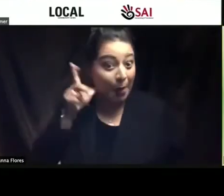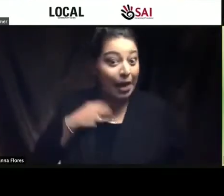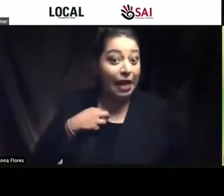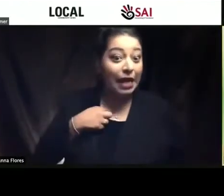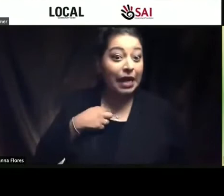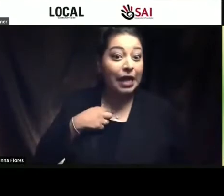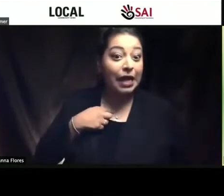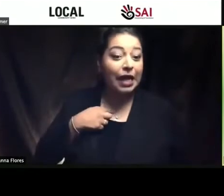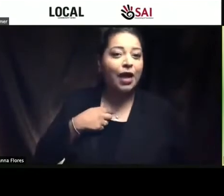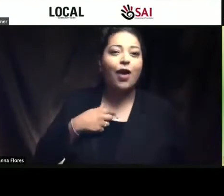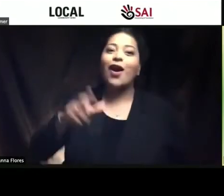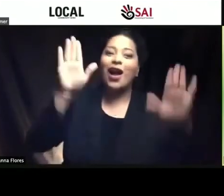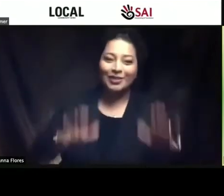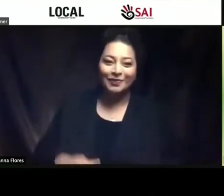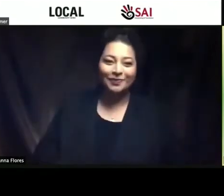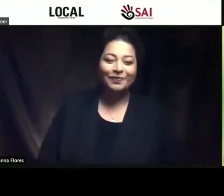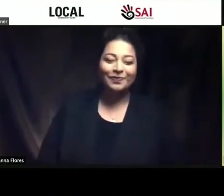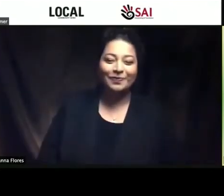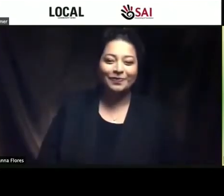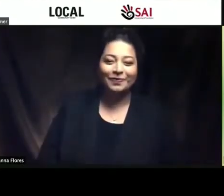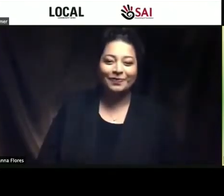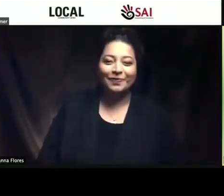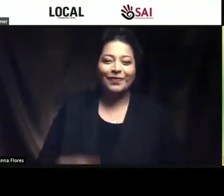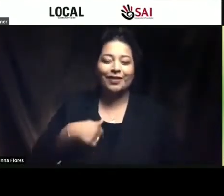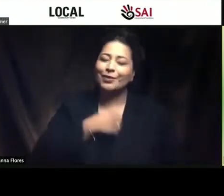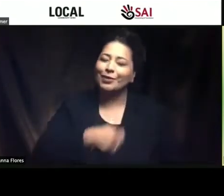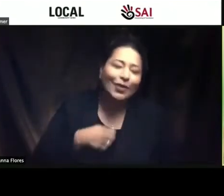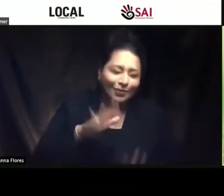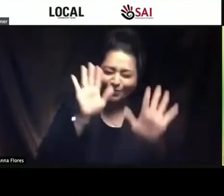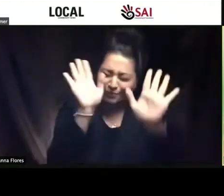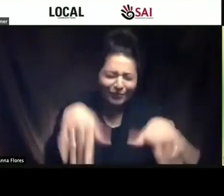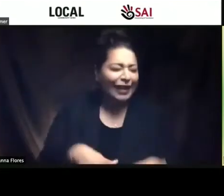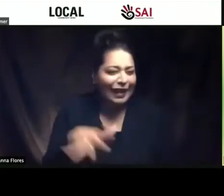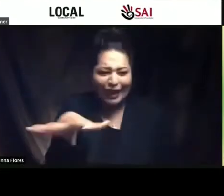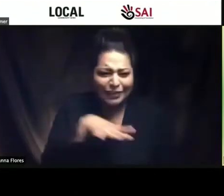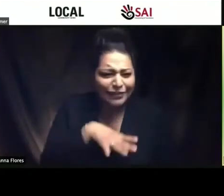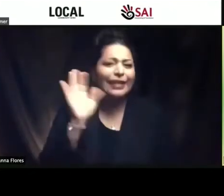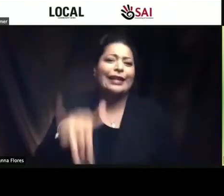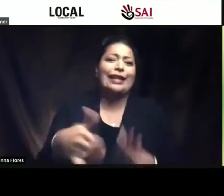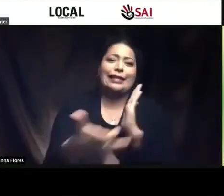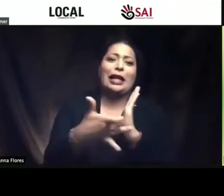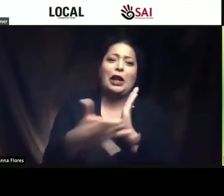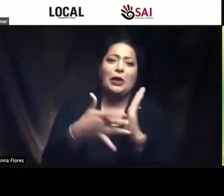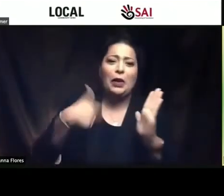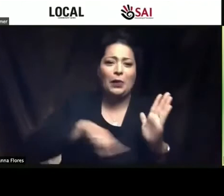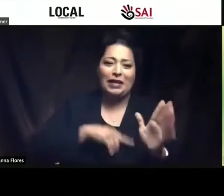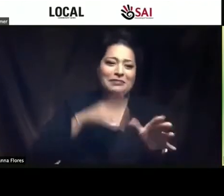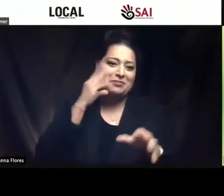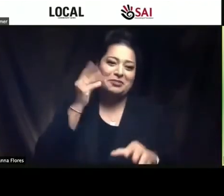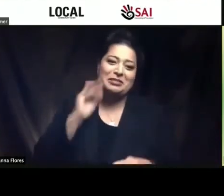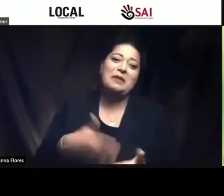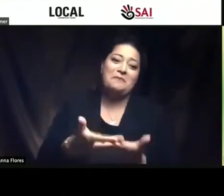Yes, go. Awesome. We had to play with it a little bit, but hey, that's technology. We get through it, right? That's what we've been doing in the last